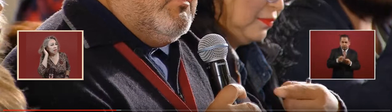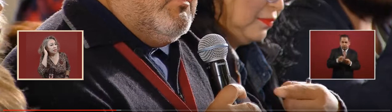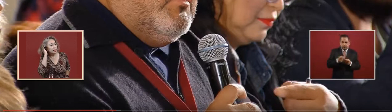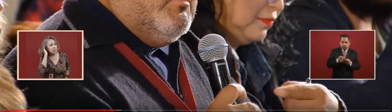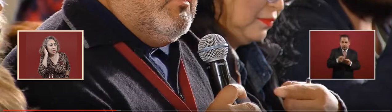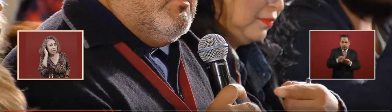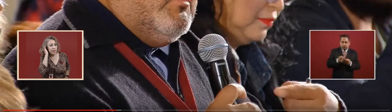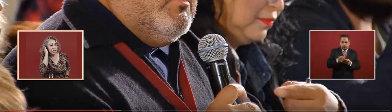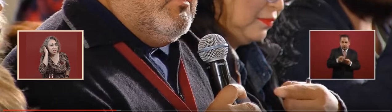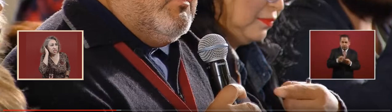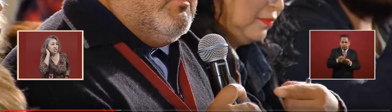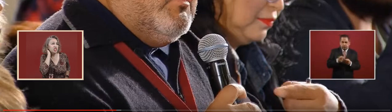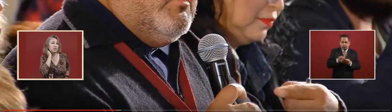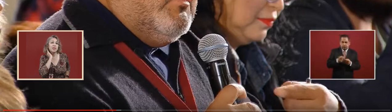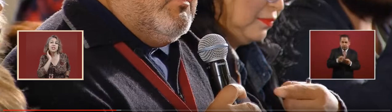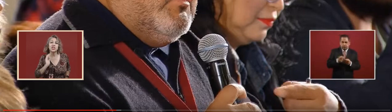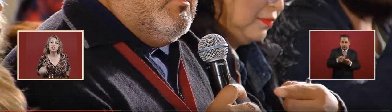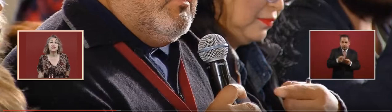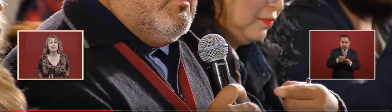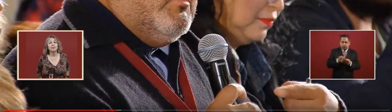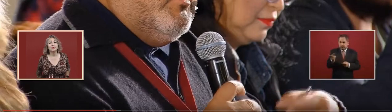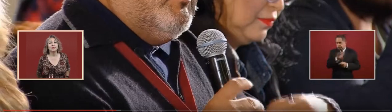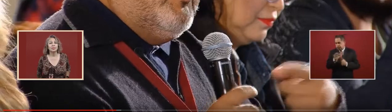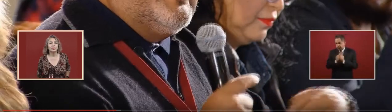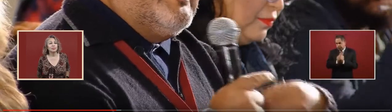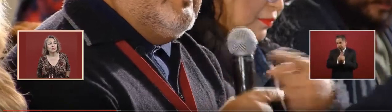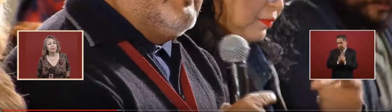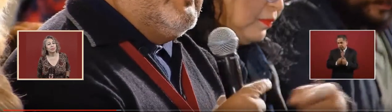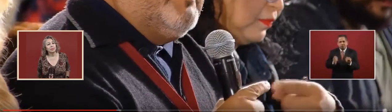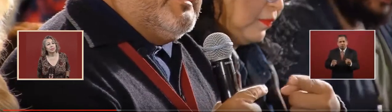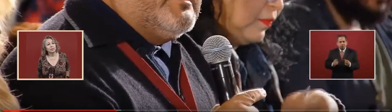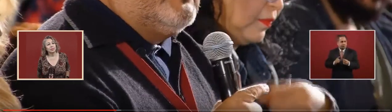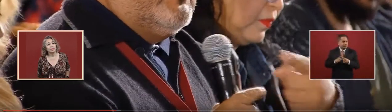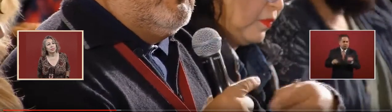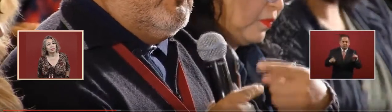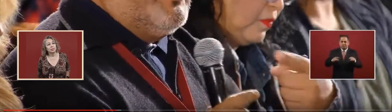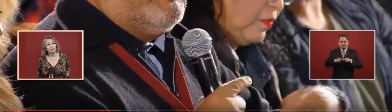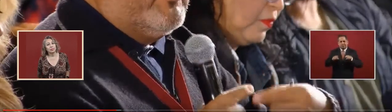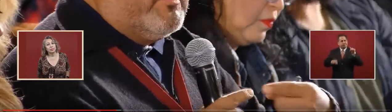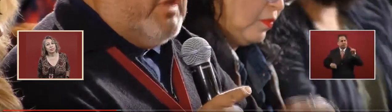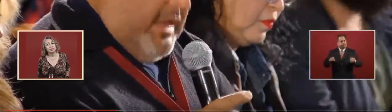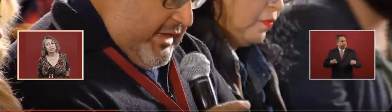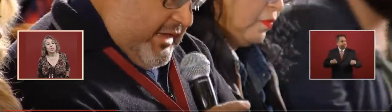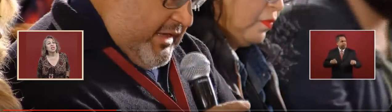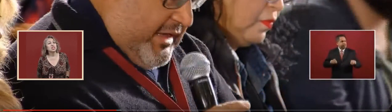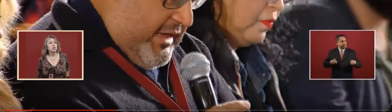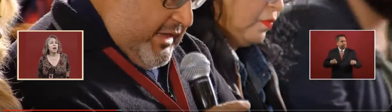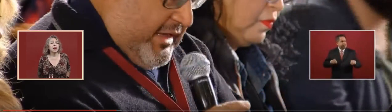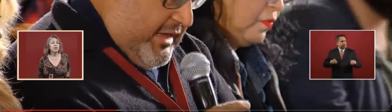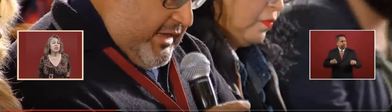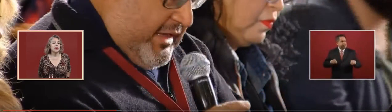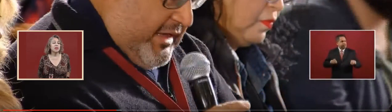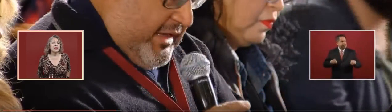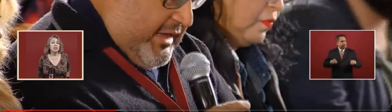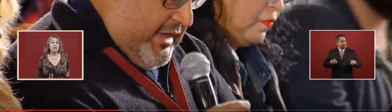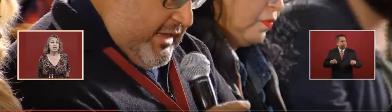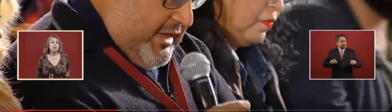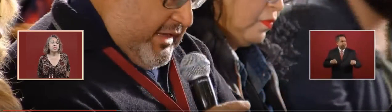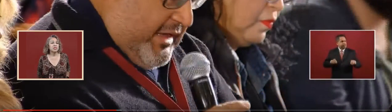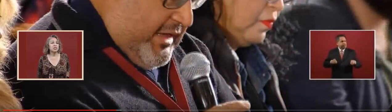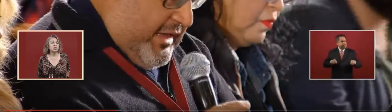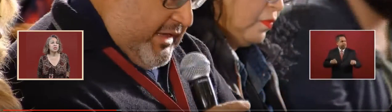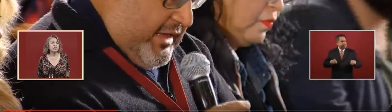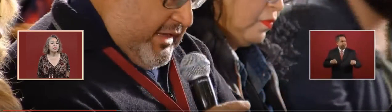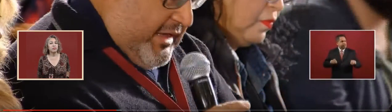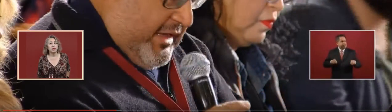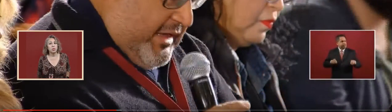Are you working in conjunction with each other? ¿O por qué las cifras se disparan tanto de uno a otro? So, why are the